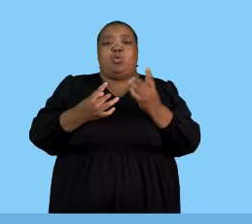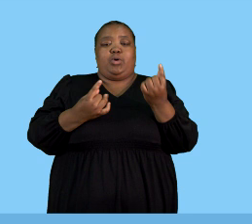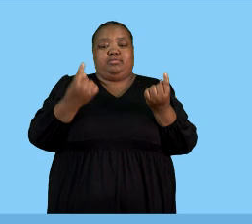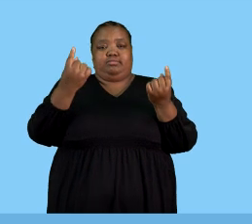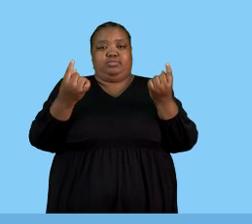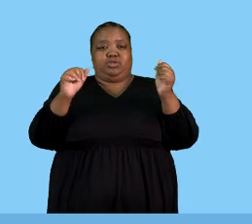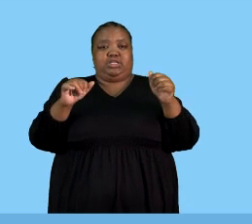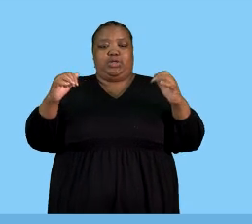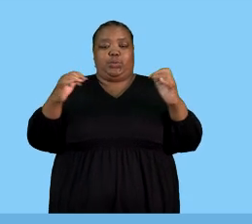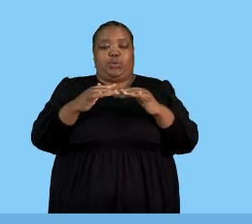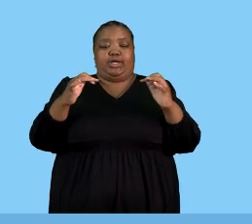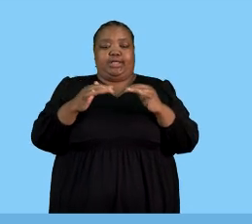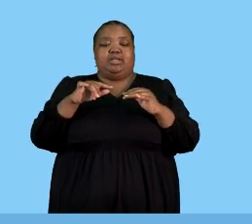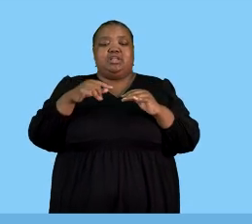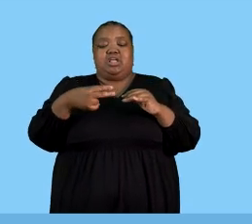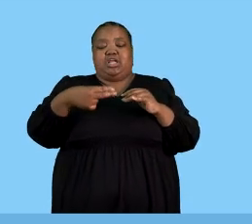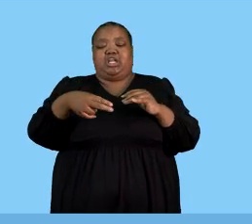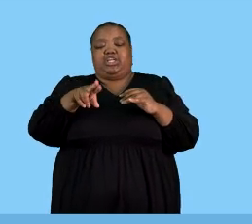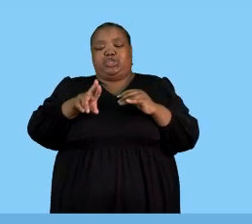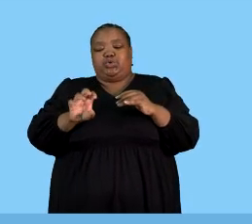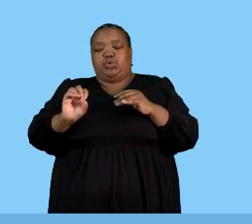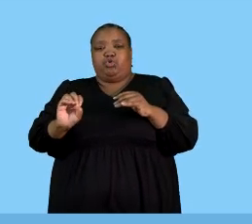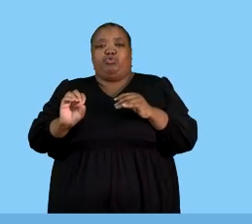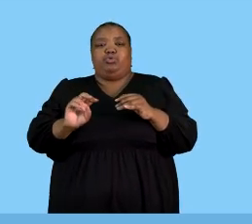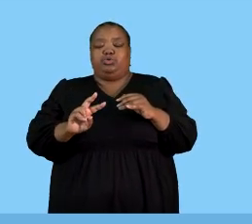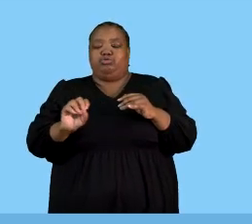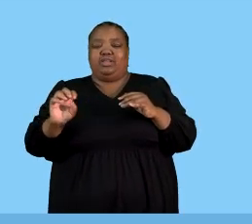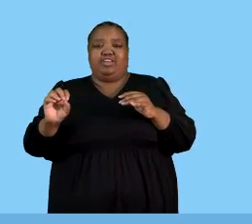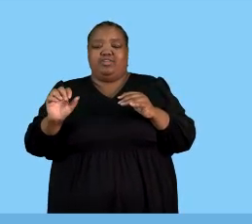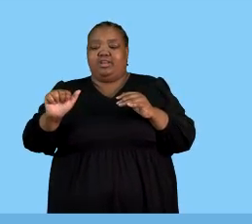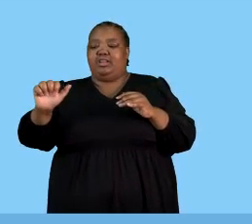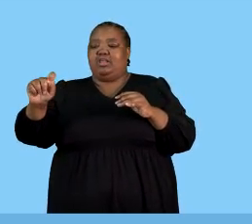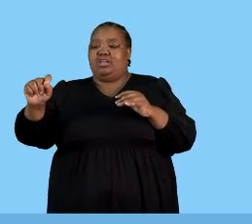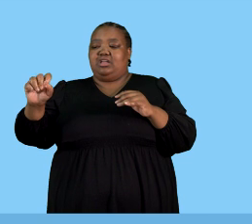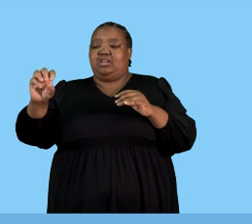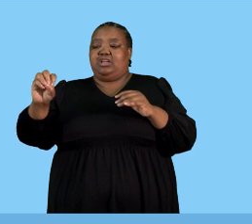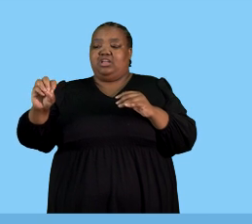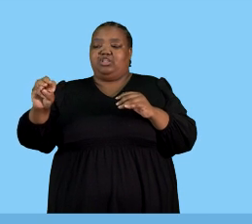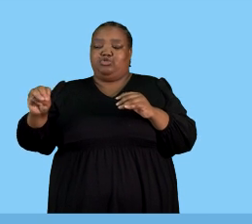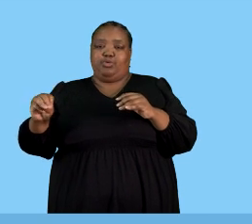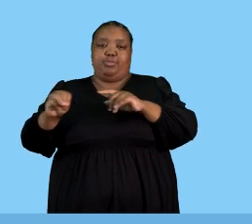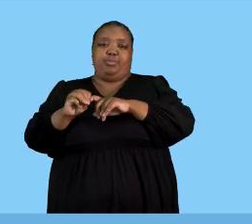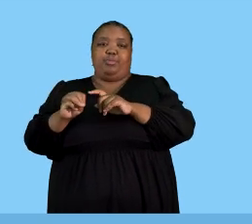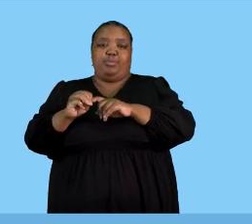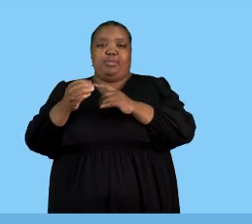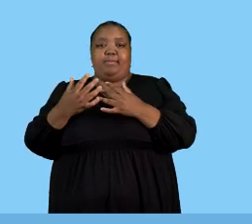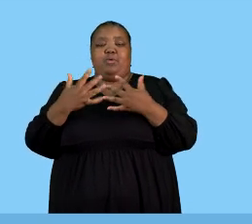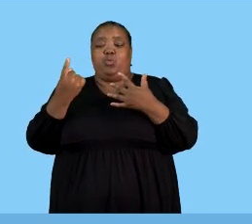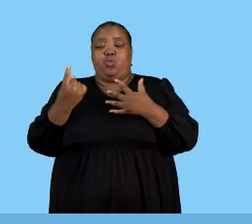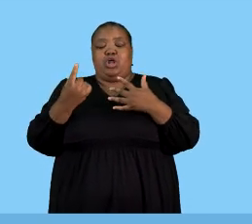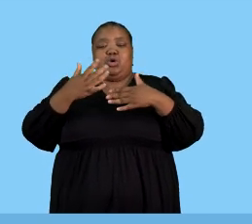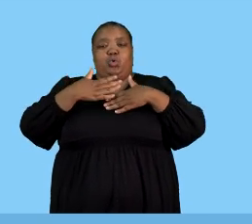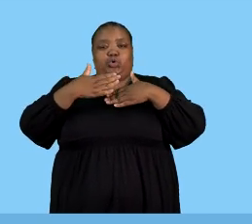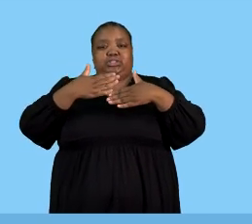1:1. And then we have water, as we have discussed, being H2O, 2 hydrogen atoms chemically bonded with 1 oxygen